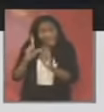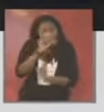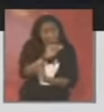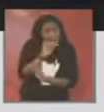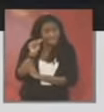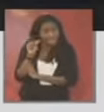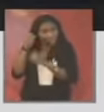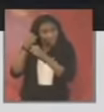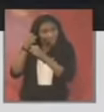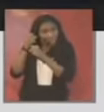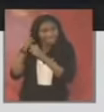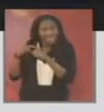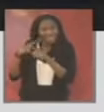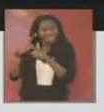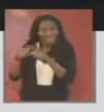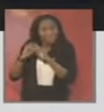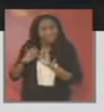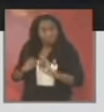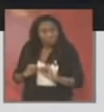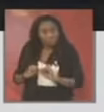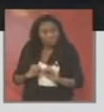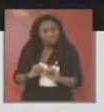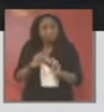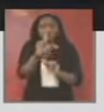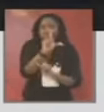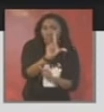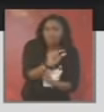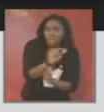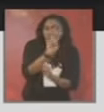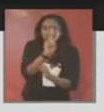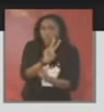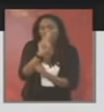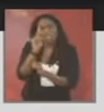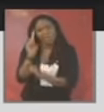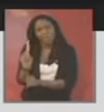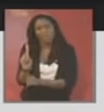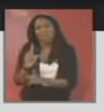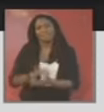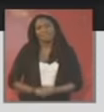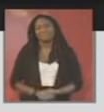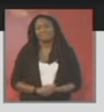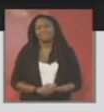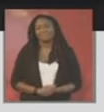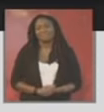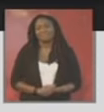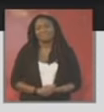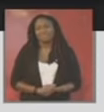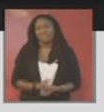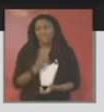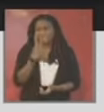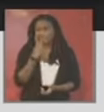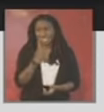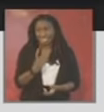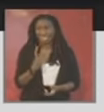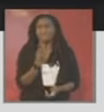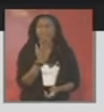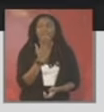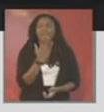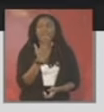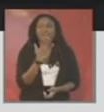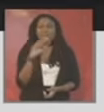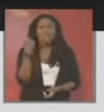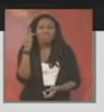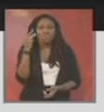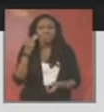out 2020, and we're going to begin with the data for 2021 over on the right-hand side and basically